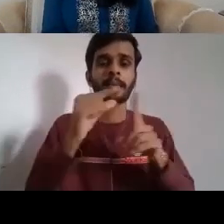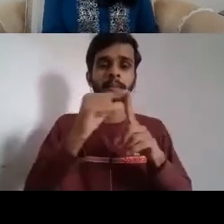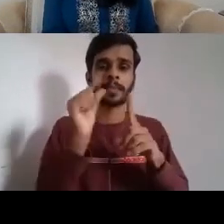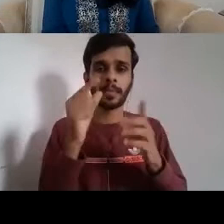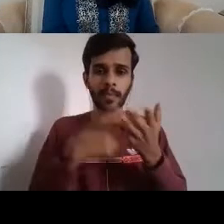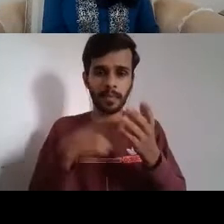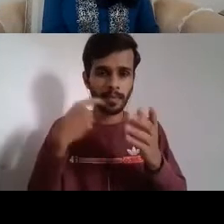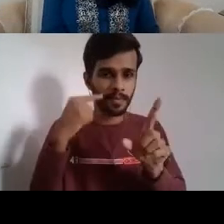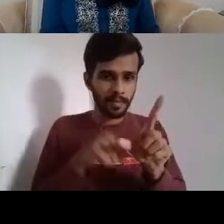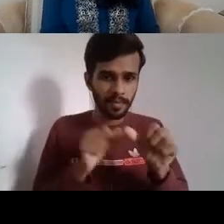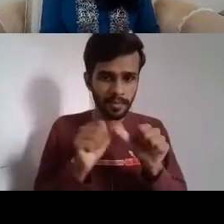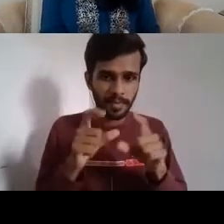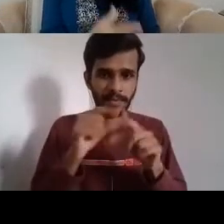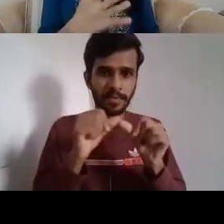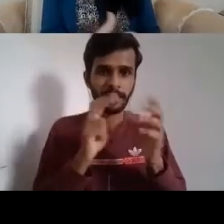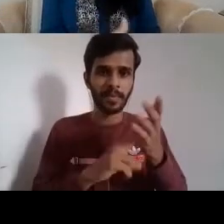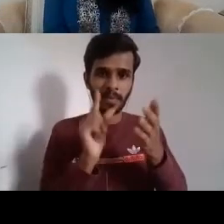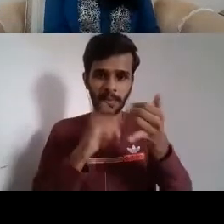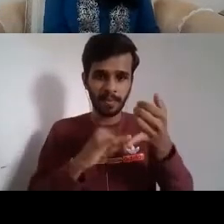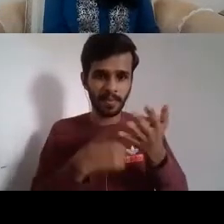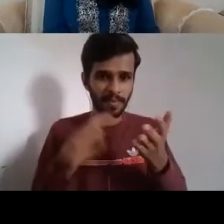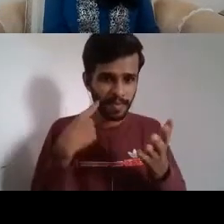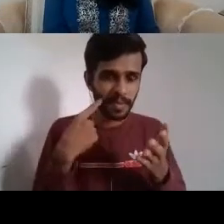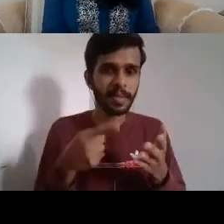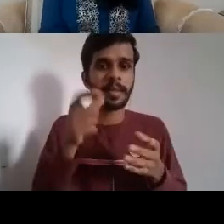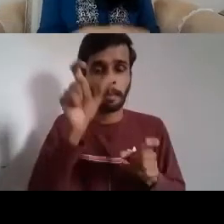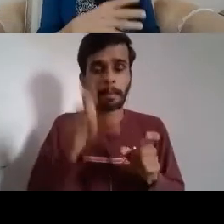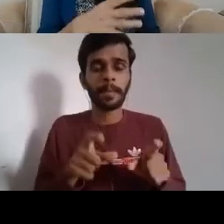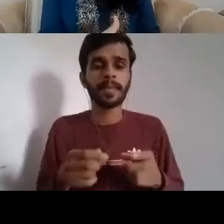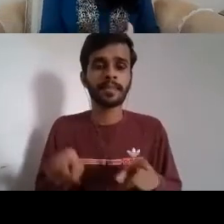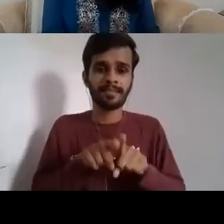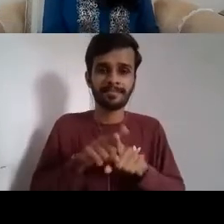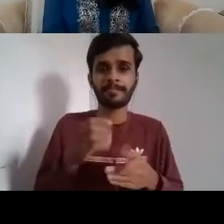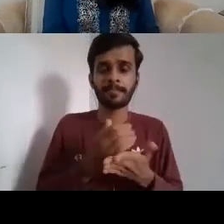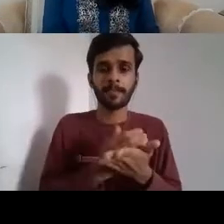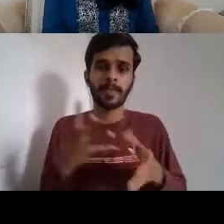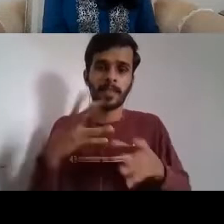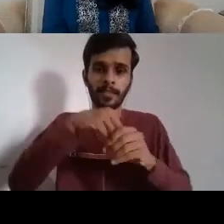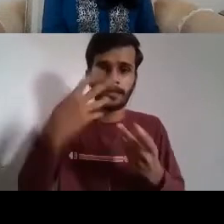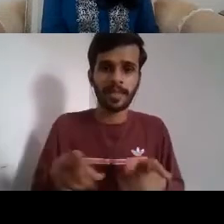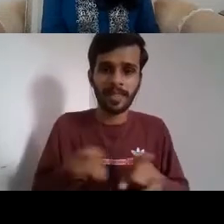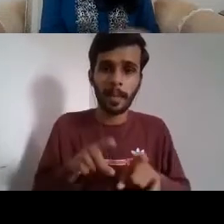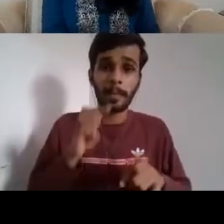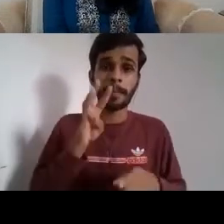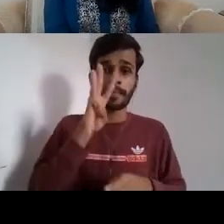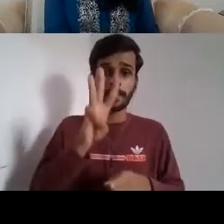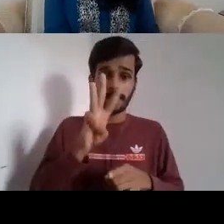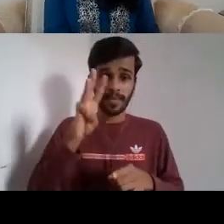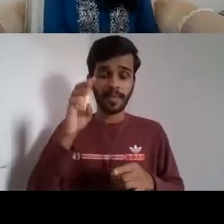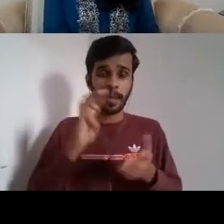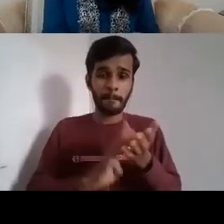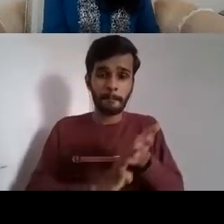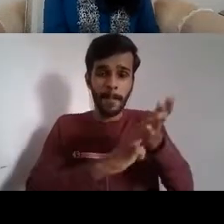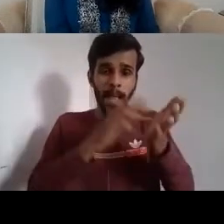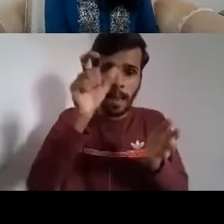Woodstock. Nearly 500,000 people attended the 3-day festival. By this time,